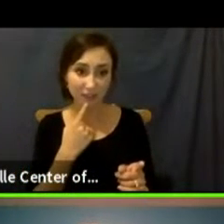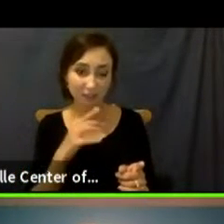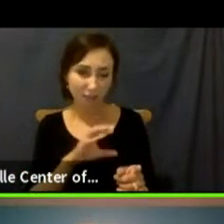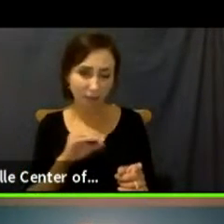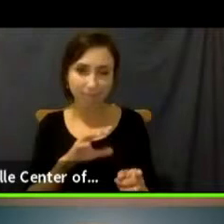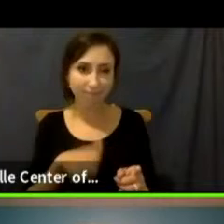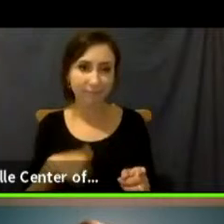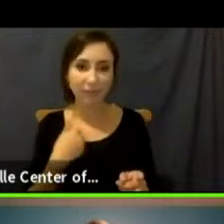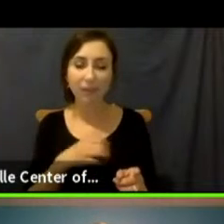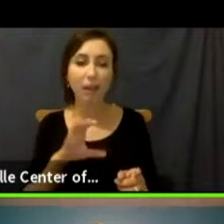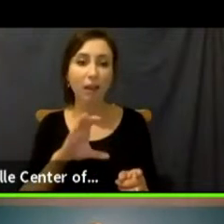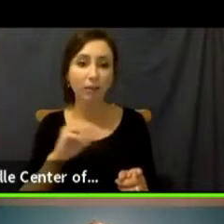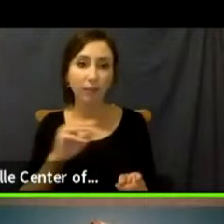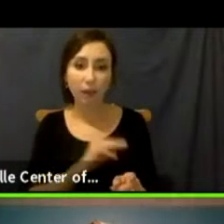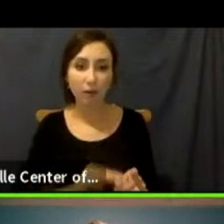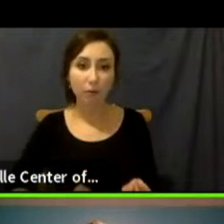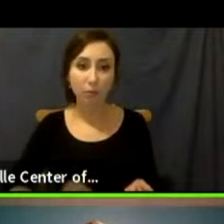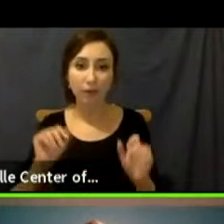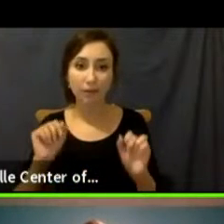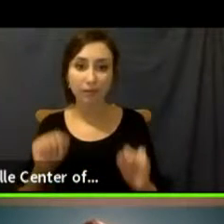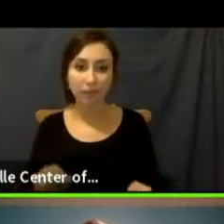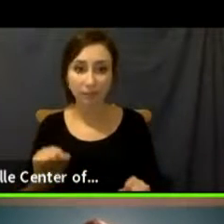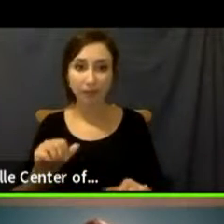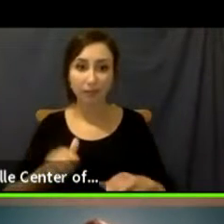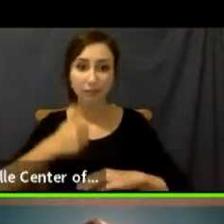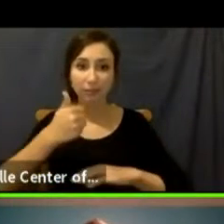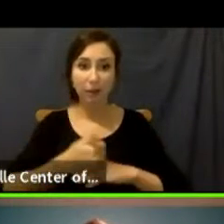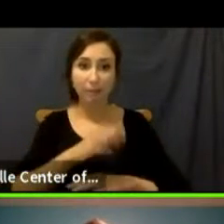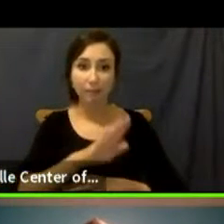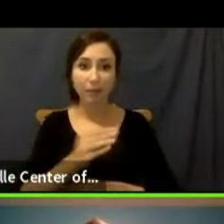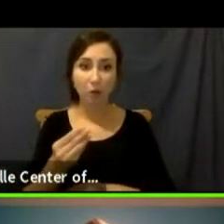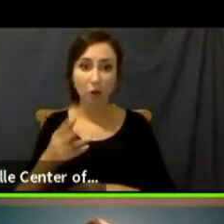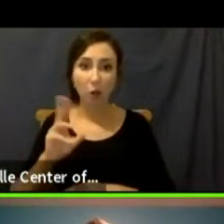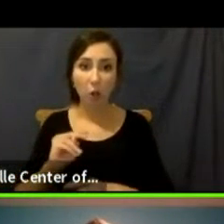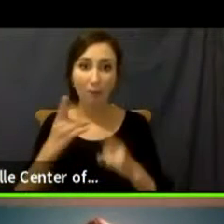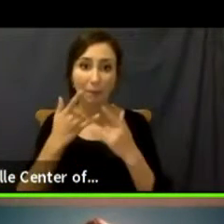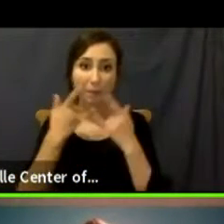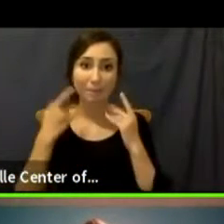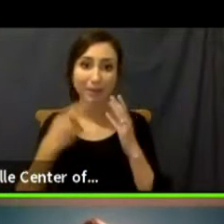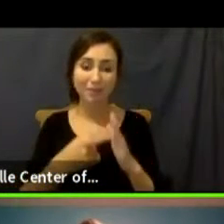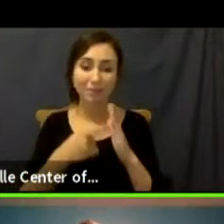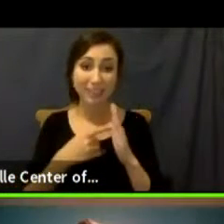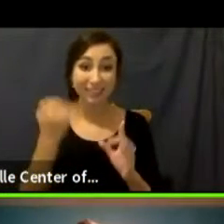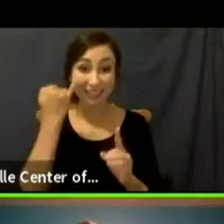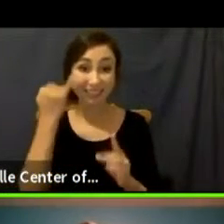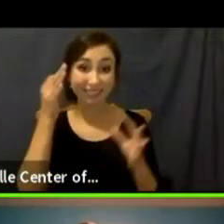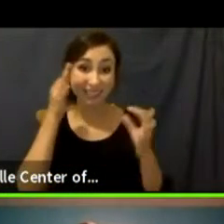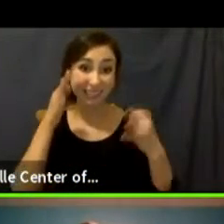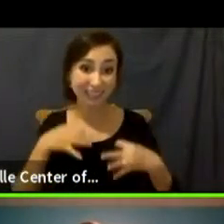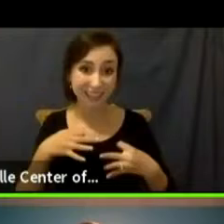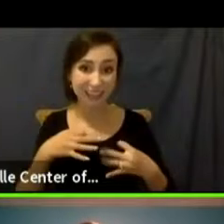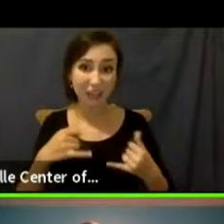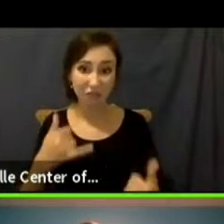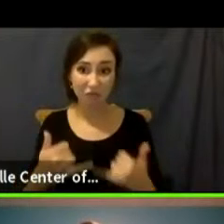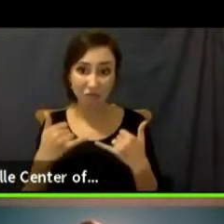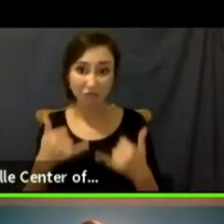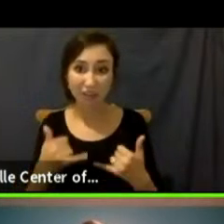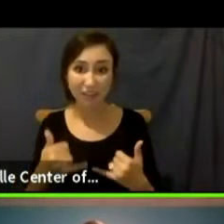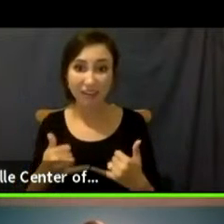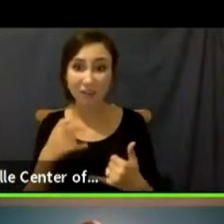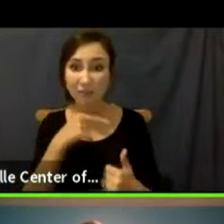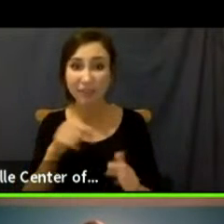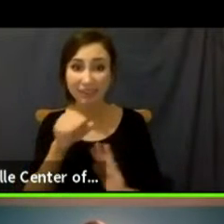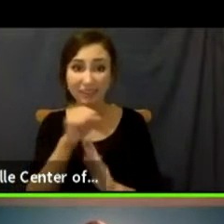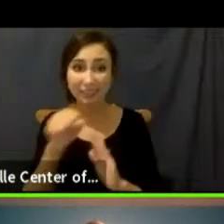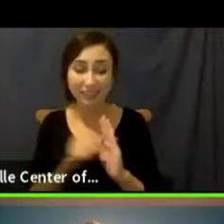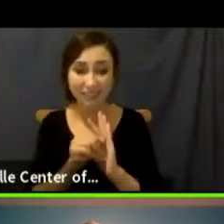county mayors can put their own mask mandate in place if they so choose. But at this point, this is a statewide problem. It's not